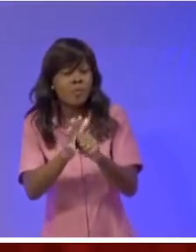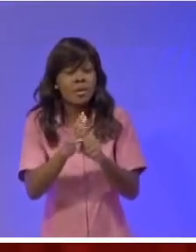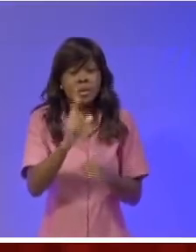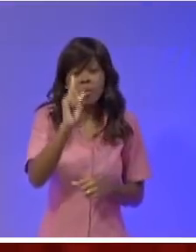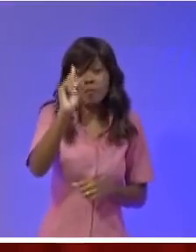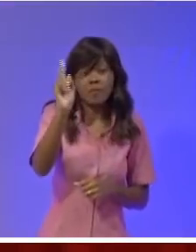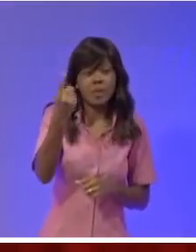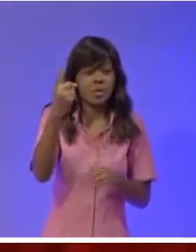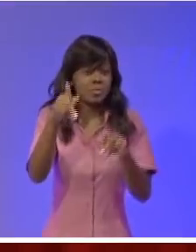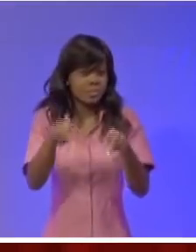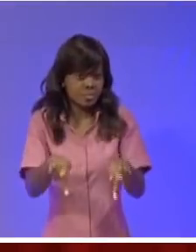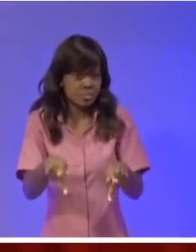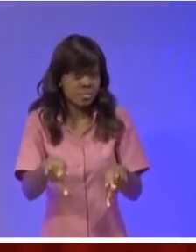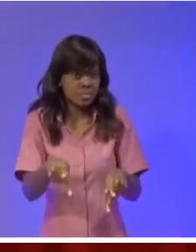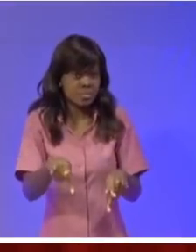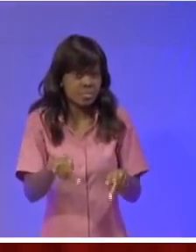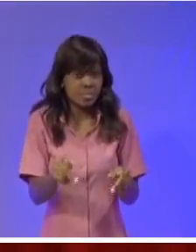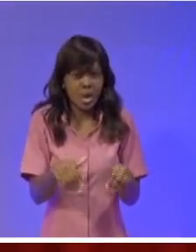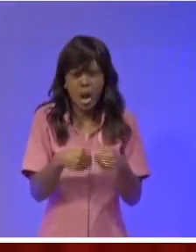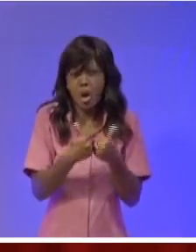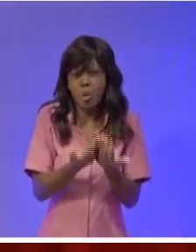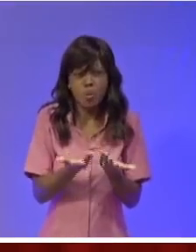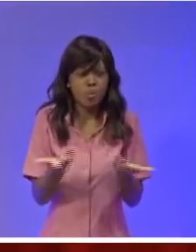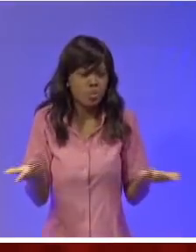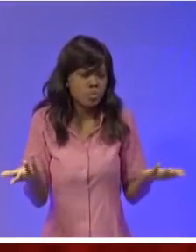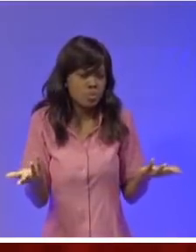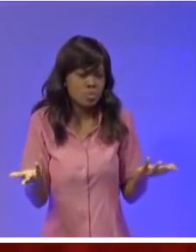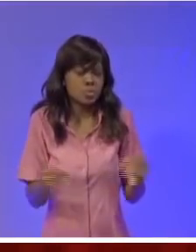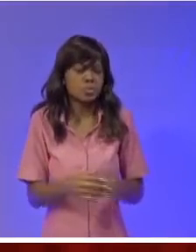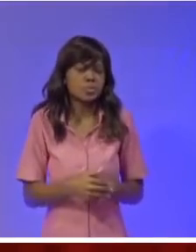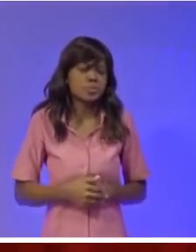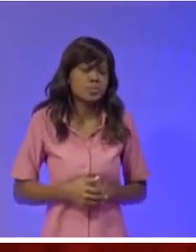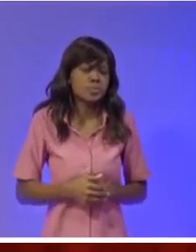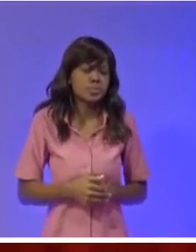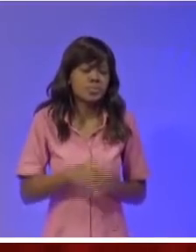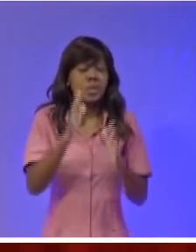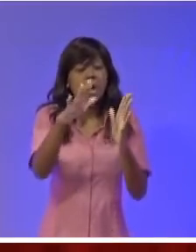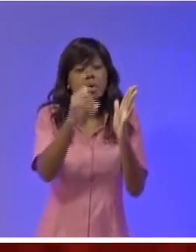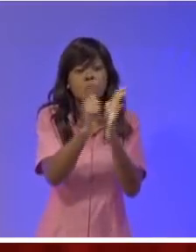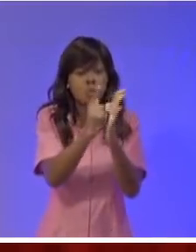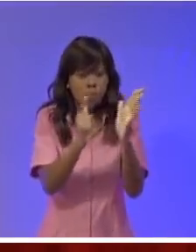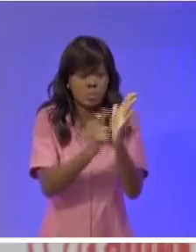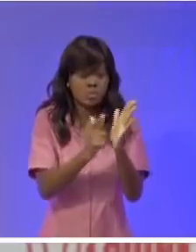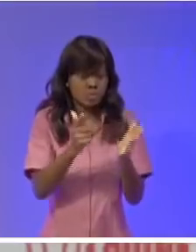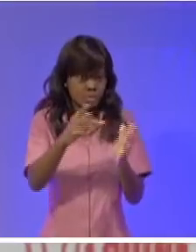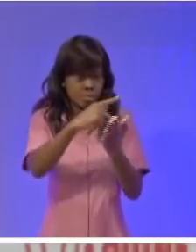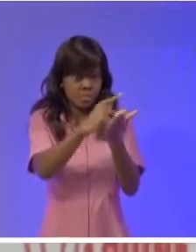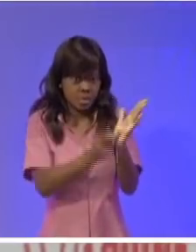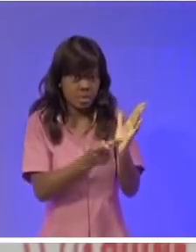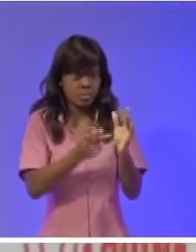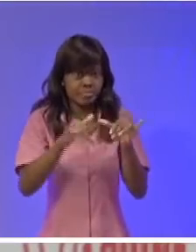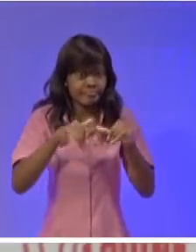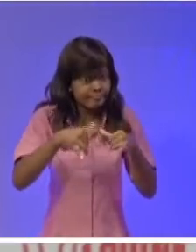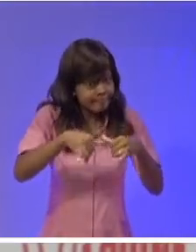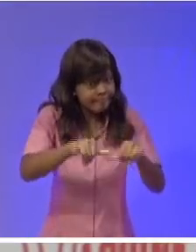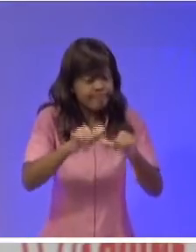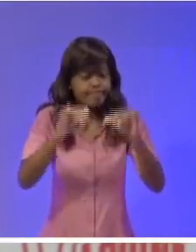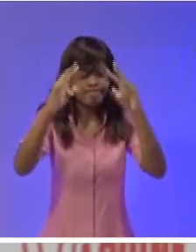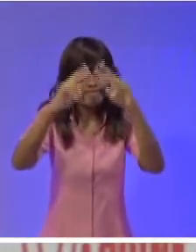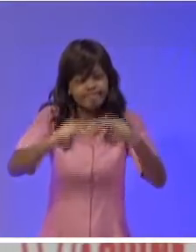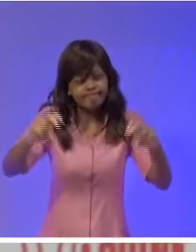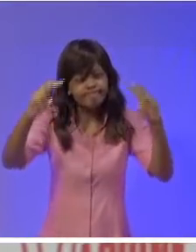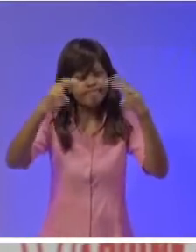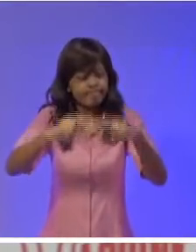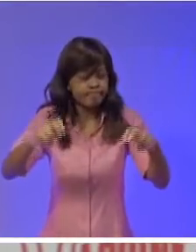CMO? Yeah, so the legal part of it is on the investigation by the Trinidad and Tobago Police Service. In terms of health, when I answered the question about